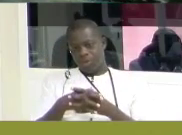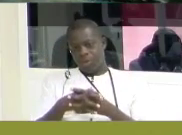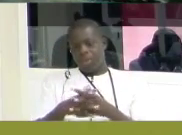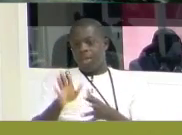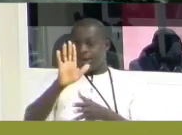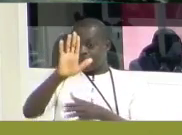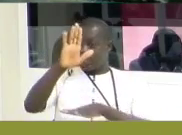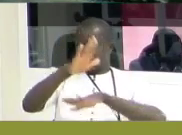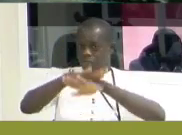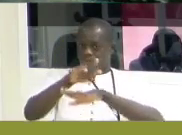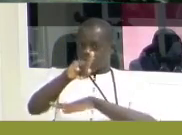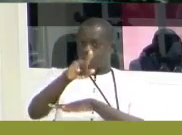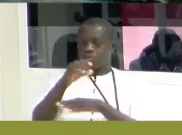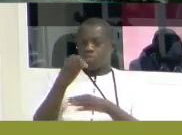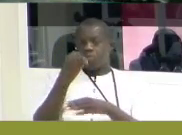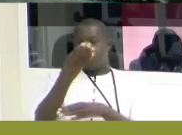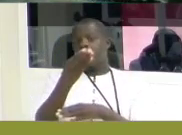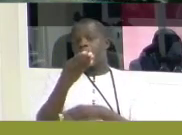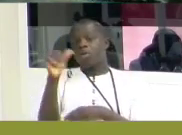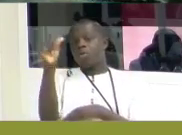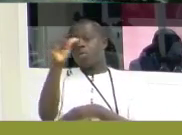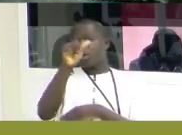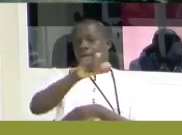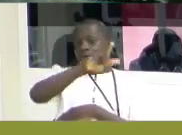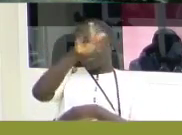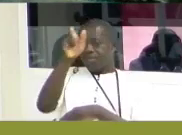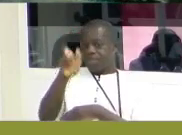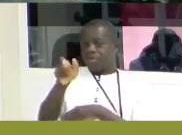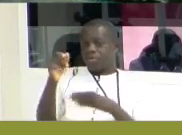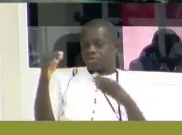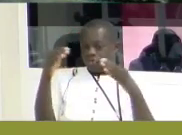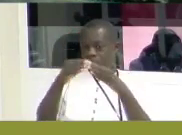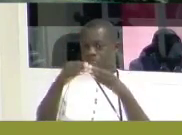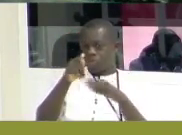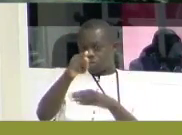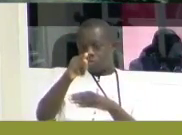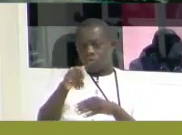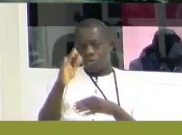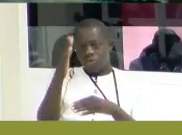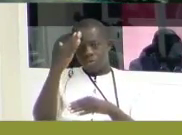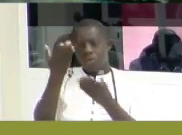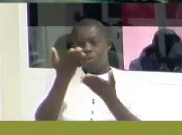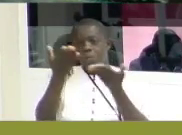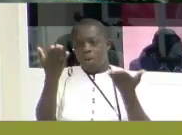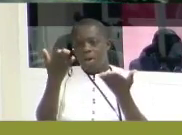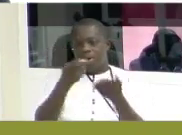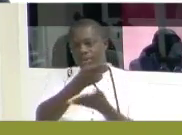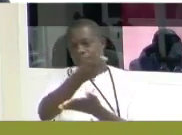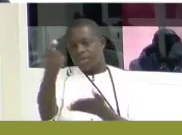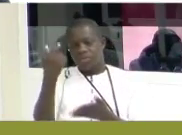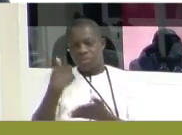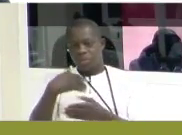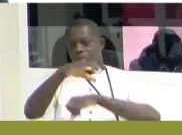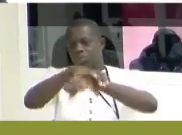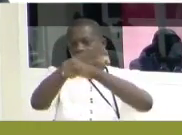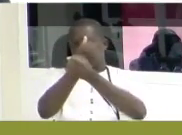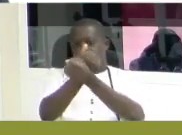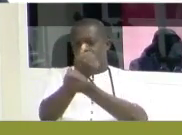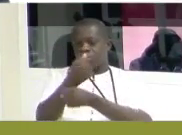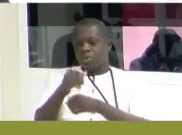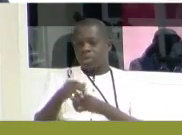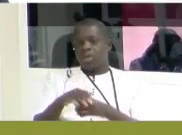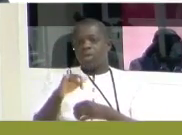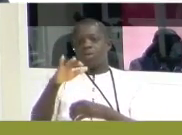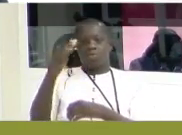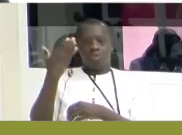joined you. Yes. In the cell. You just mentioned their names. Do you know why they were detained, those people? Yes, it was when those people were